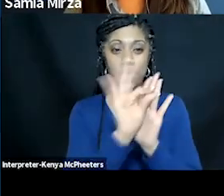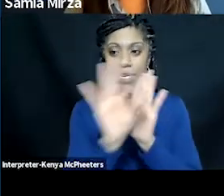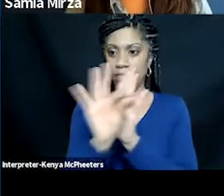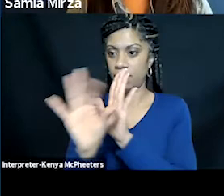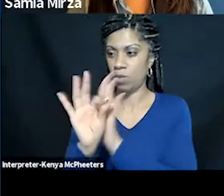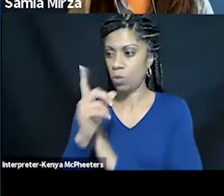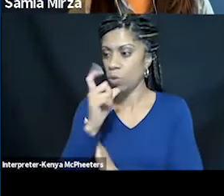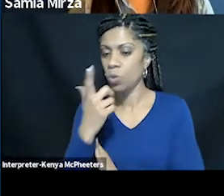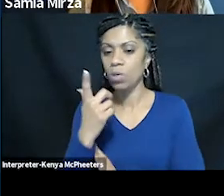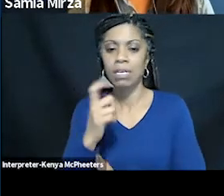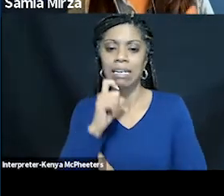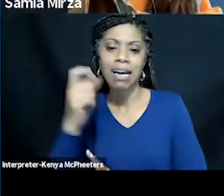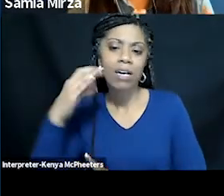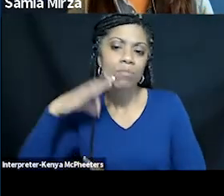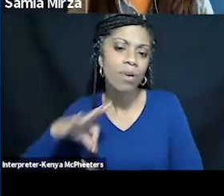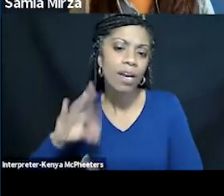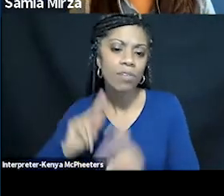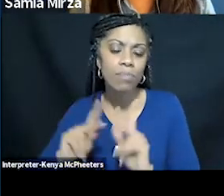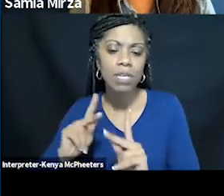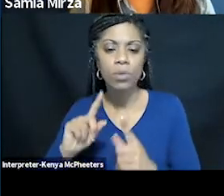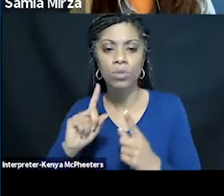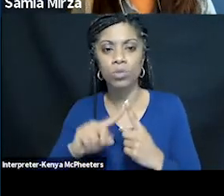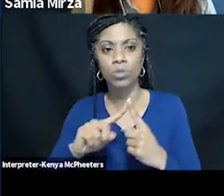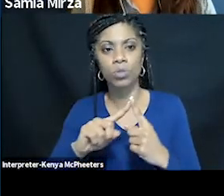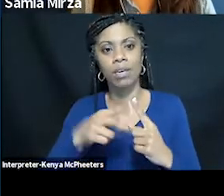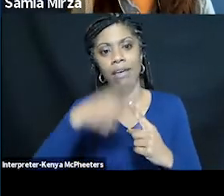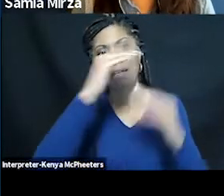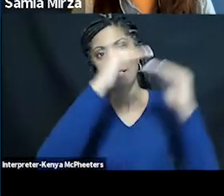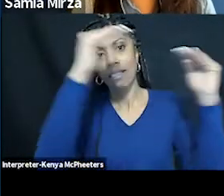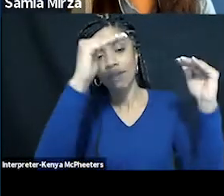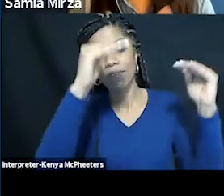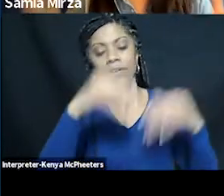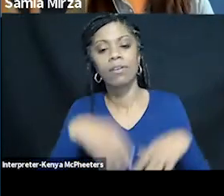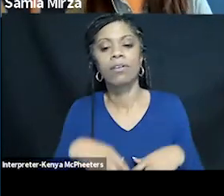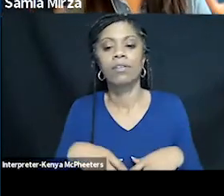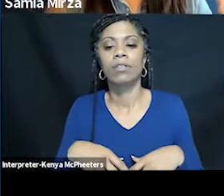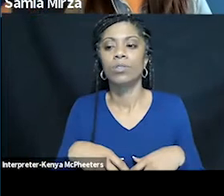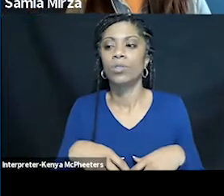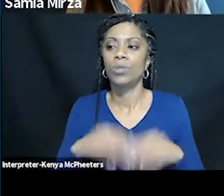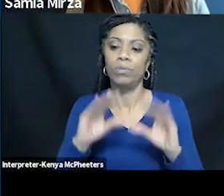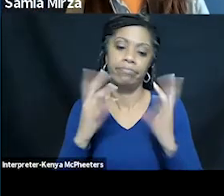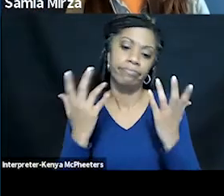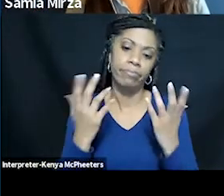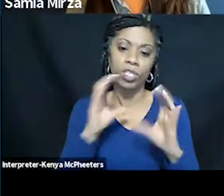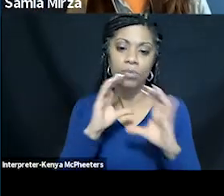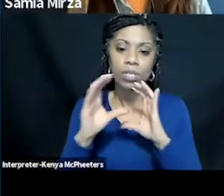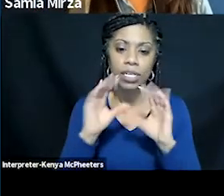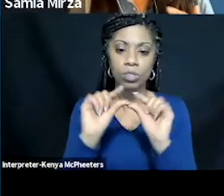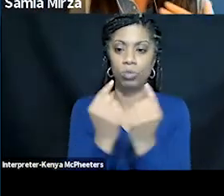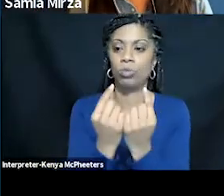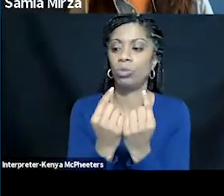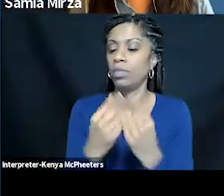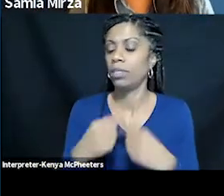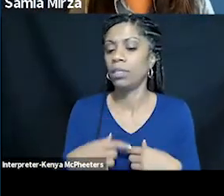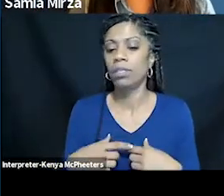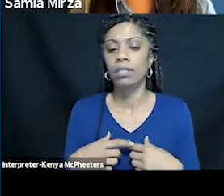community nonprofits, to single person communications groups, to a large communications team. So